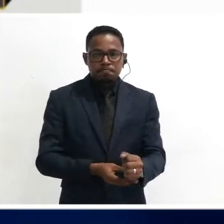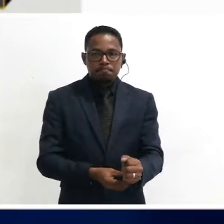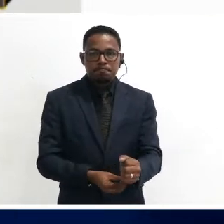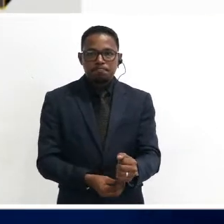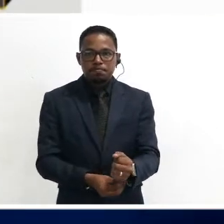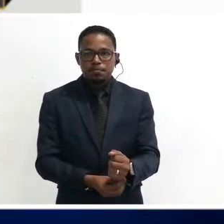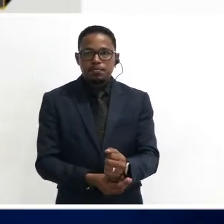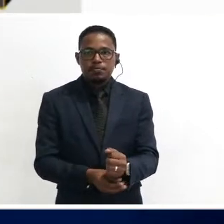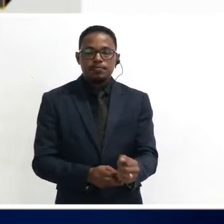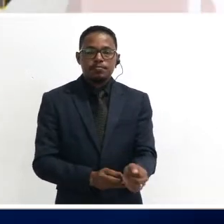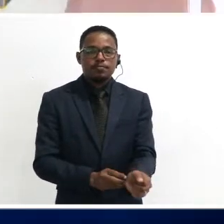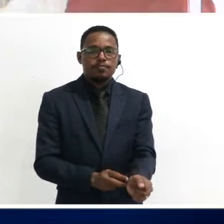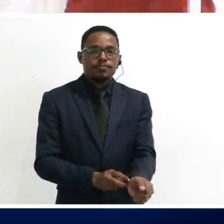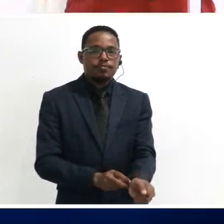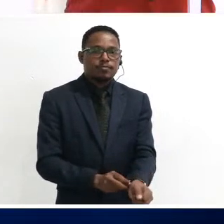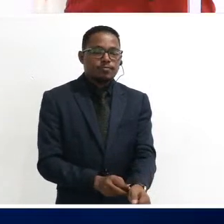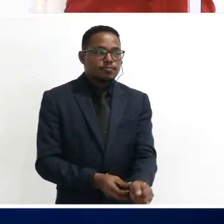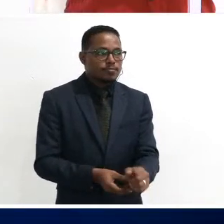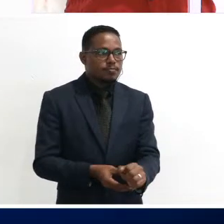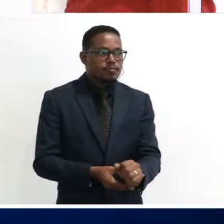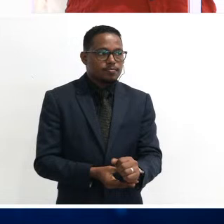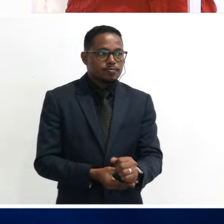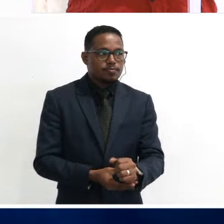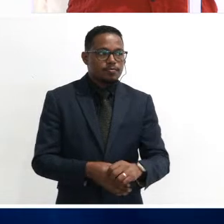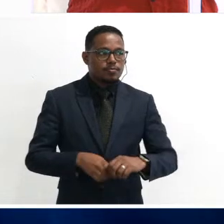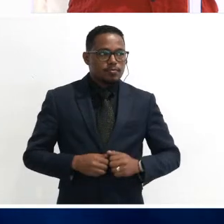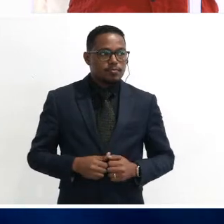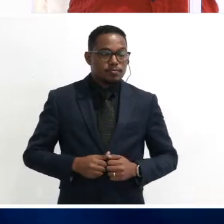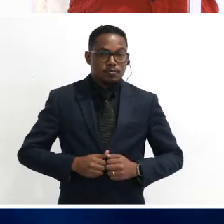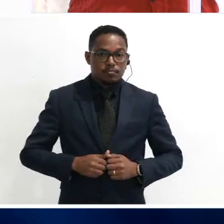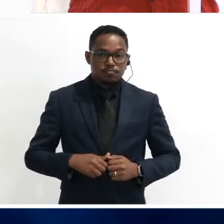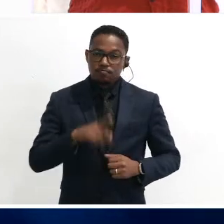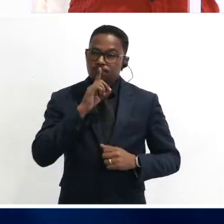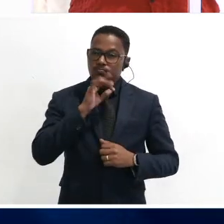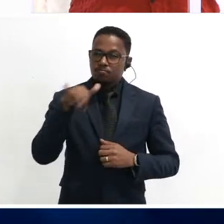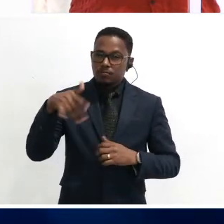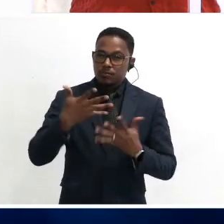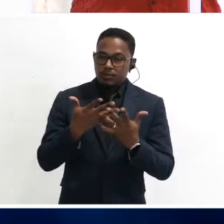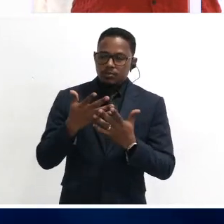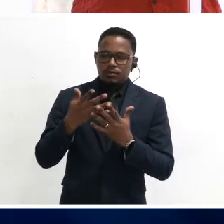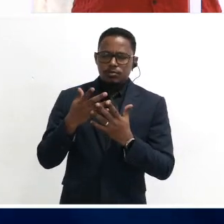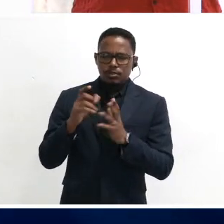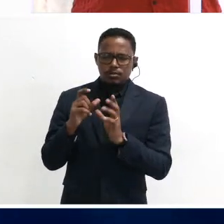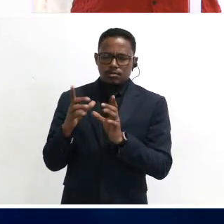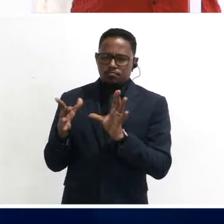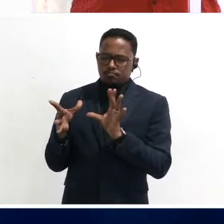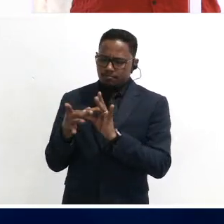So it's really, again, advanced interconnects that help make this era possible.